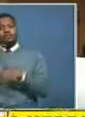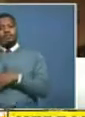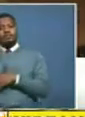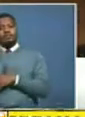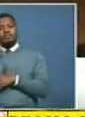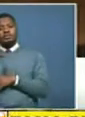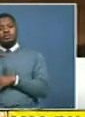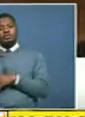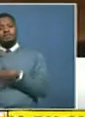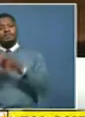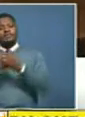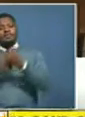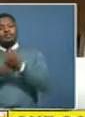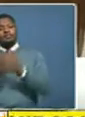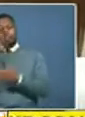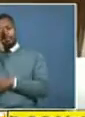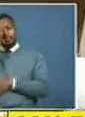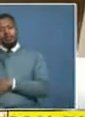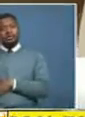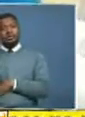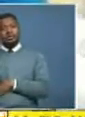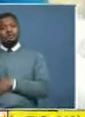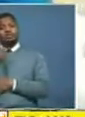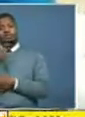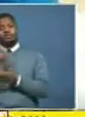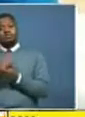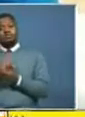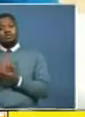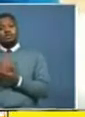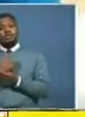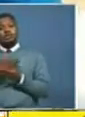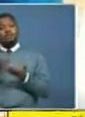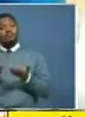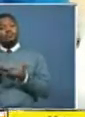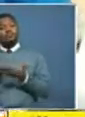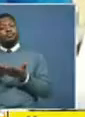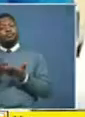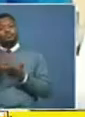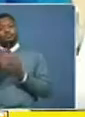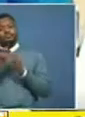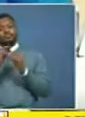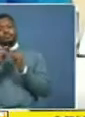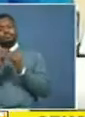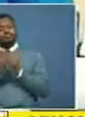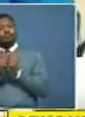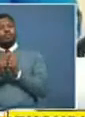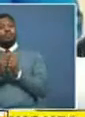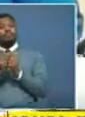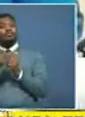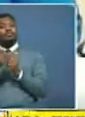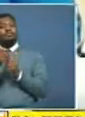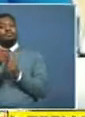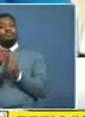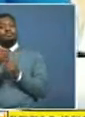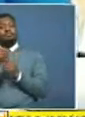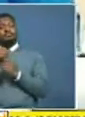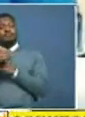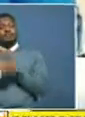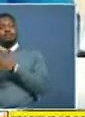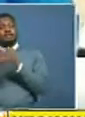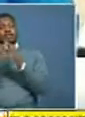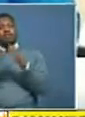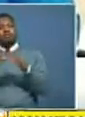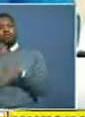GNPC Foundation is Dr. Dominic Edua. I've been in talks with the State Housing